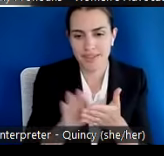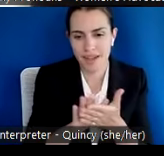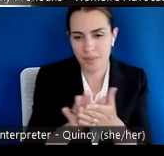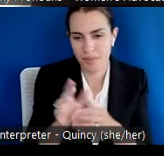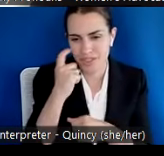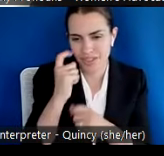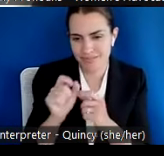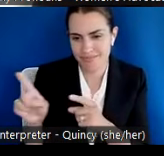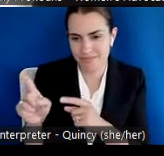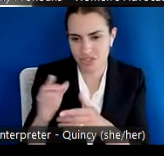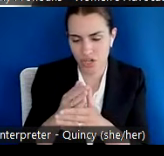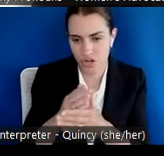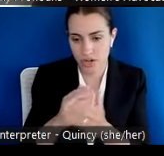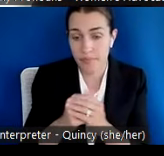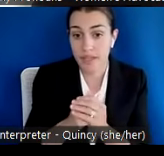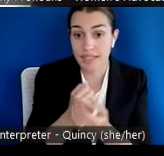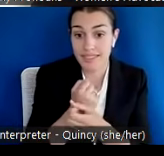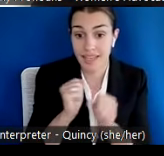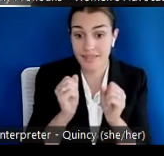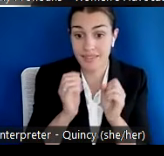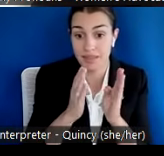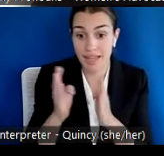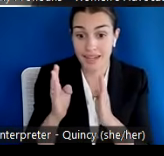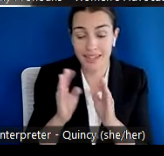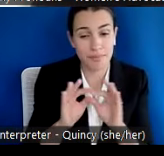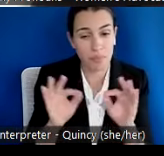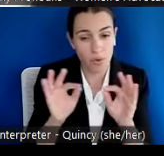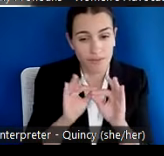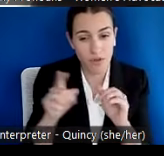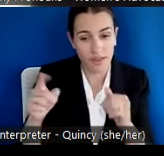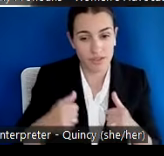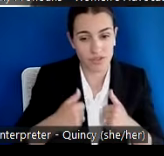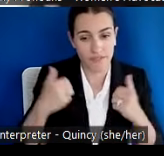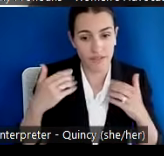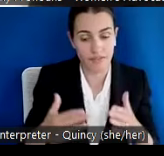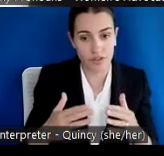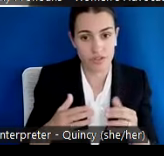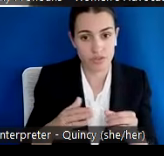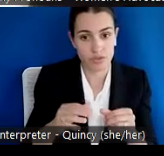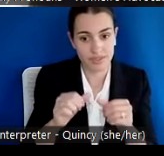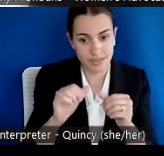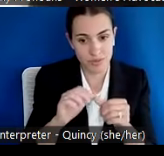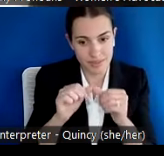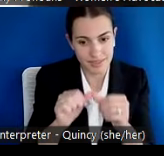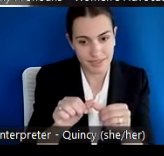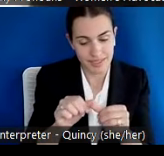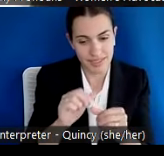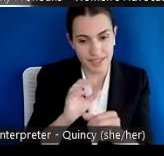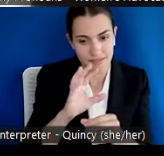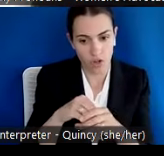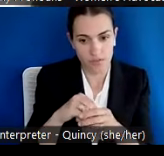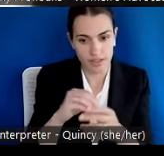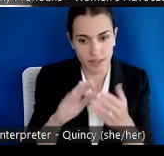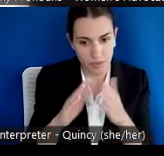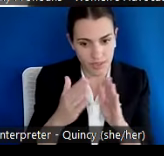that it's crucial to do safety planning in a way that allows for the survivor's continued community involvement. And so that can